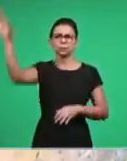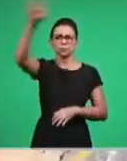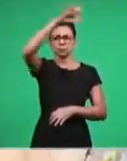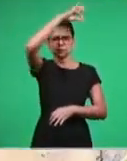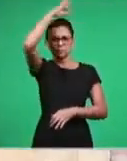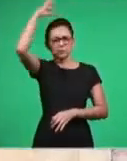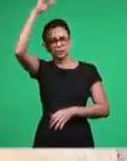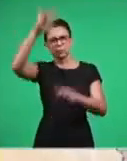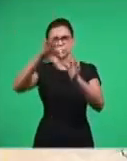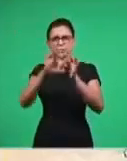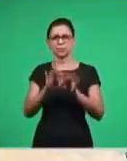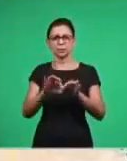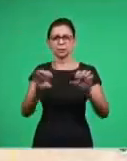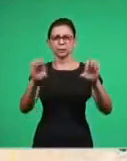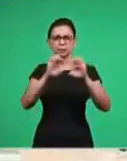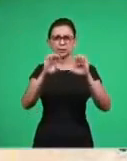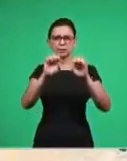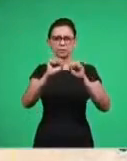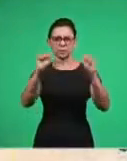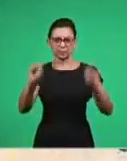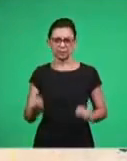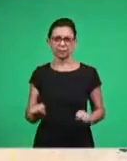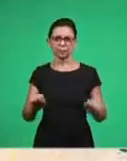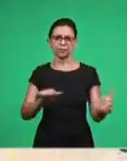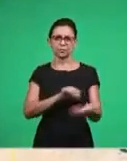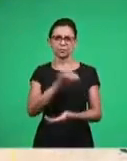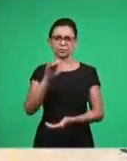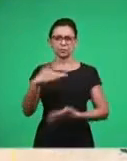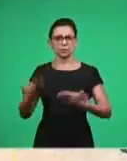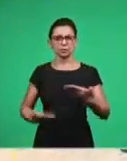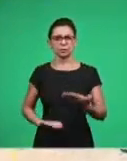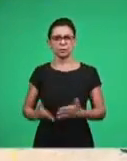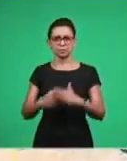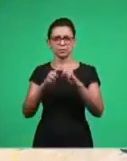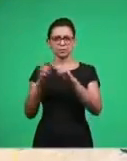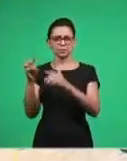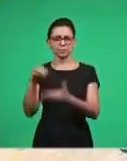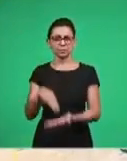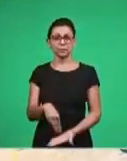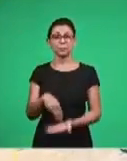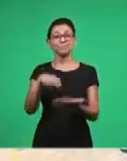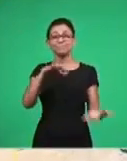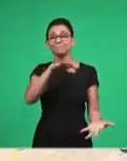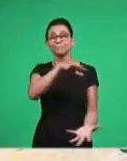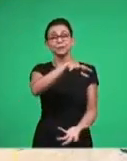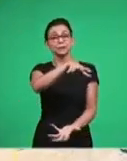spirit. Through the system that we have of transmission,